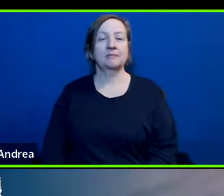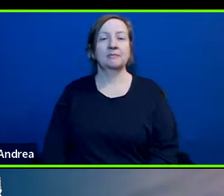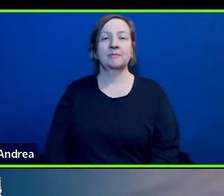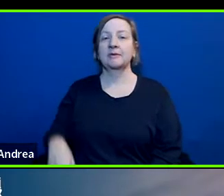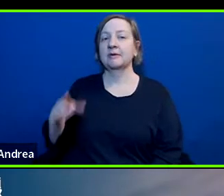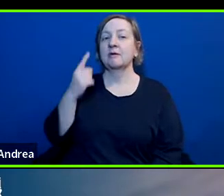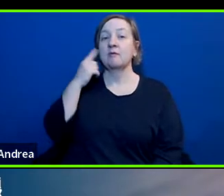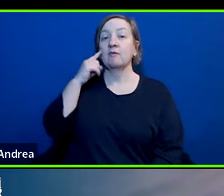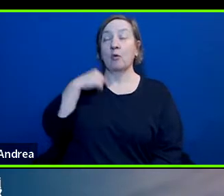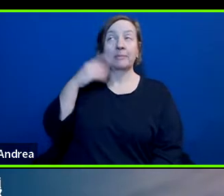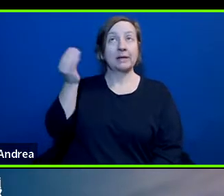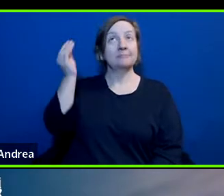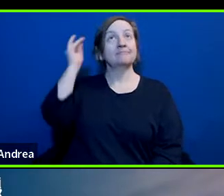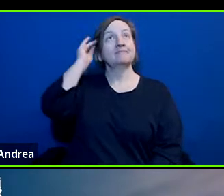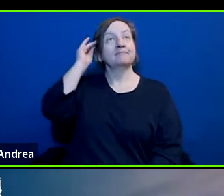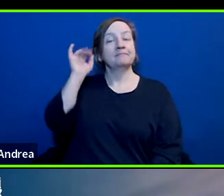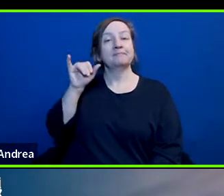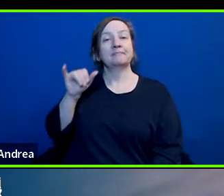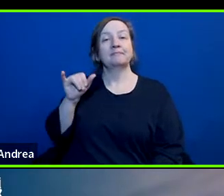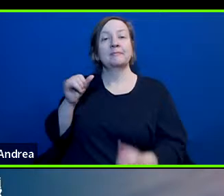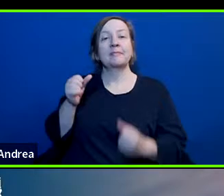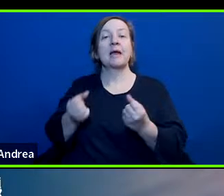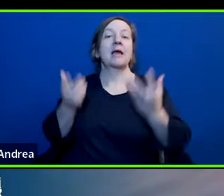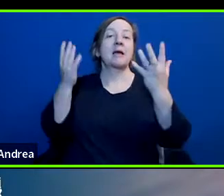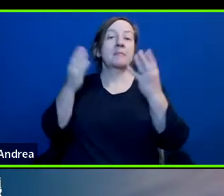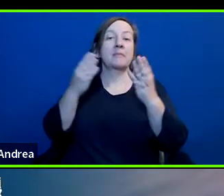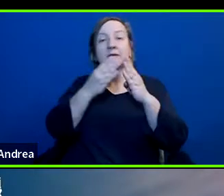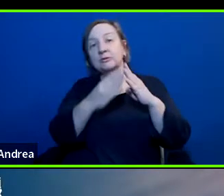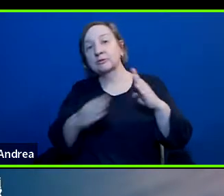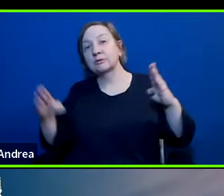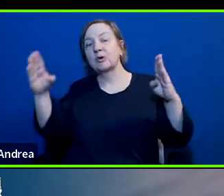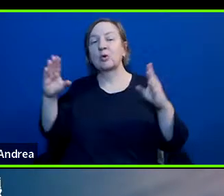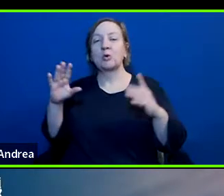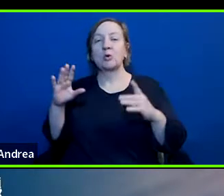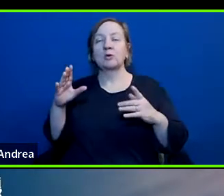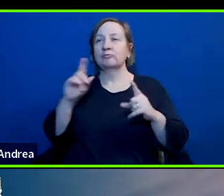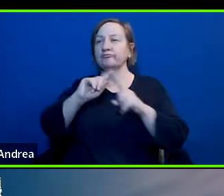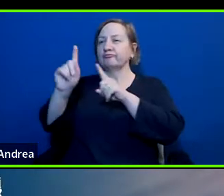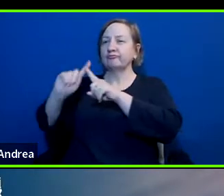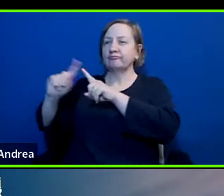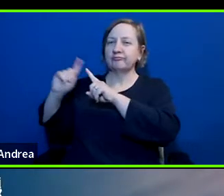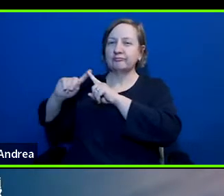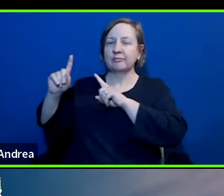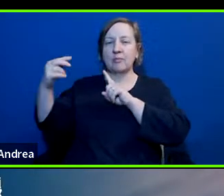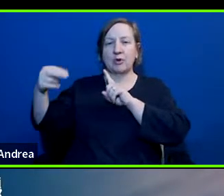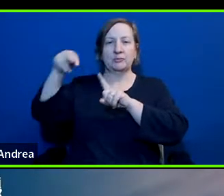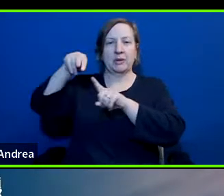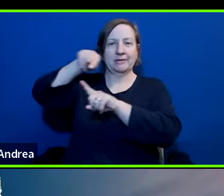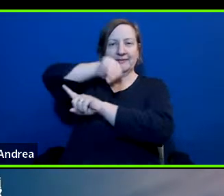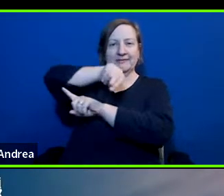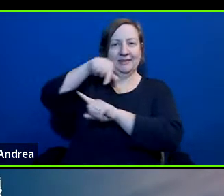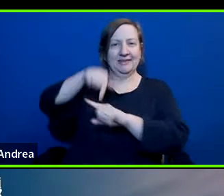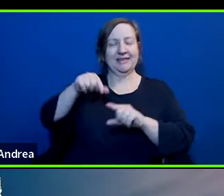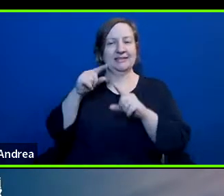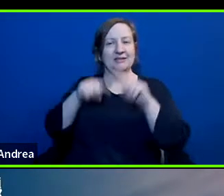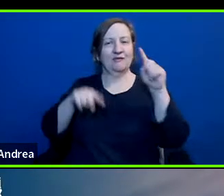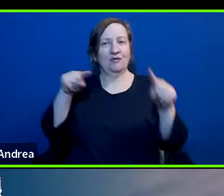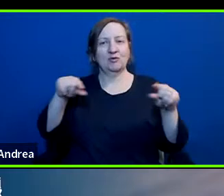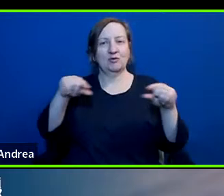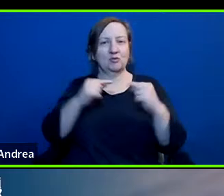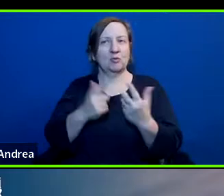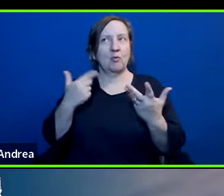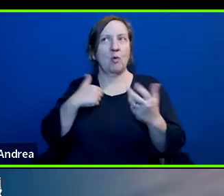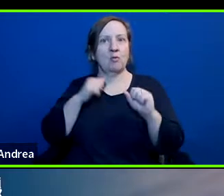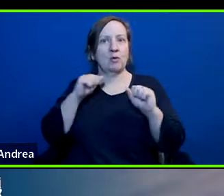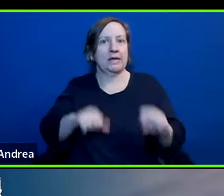Takeaway for me was just the breadth of unique perspectives from this diverse group of what things we can